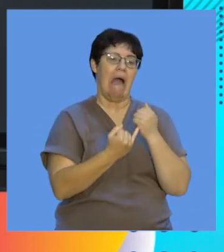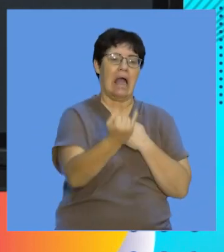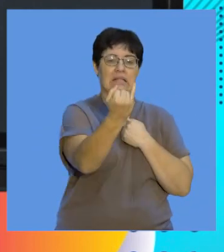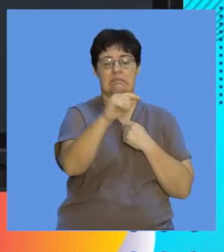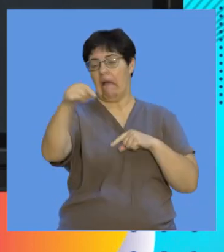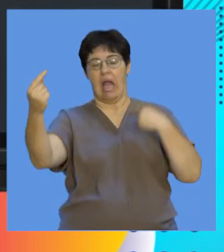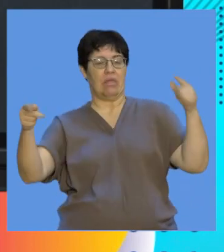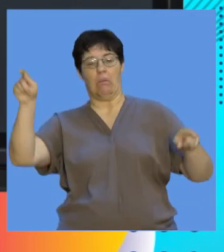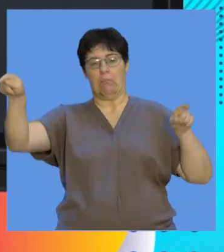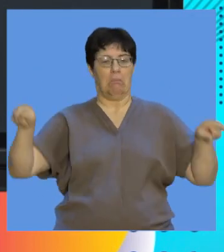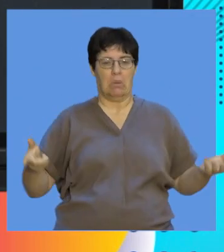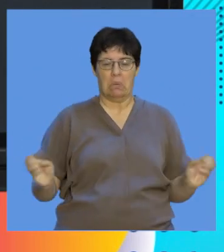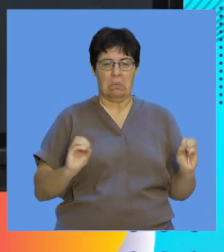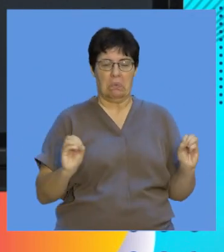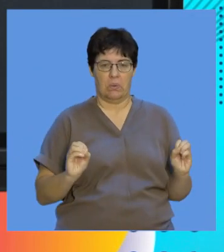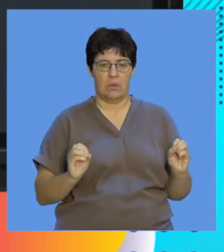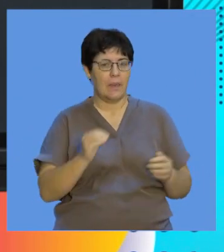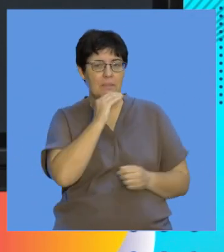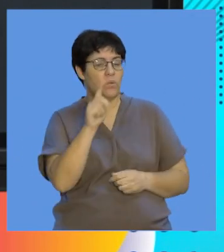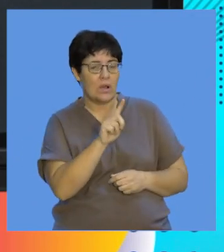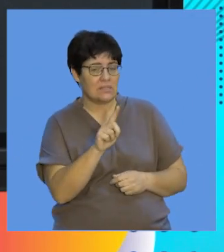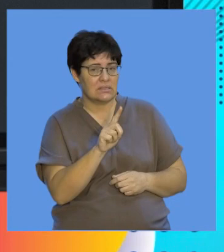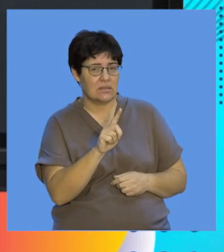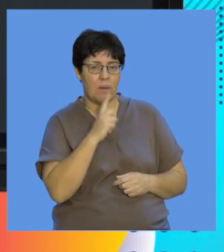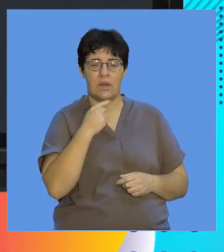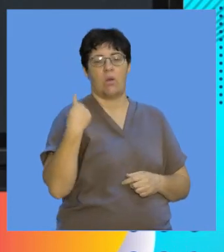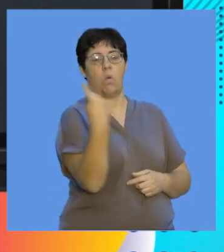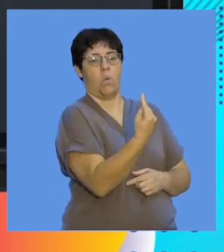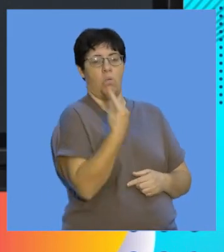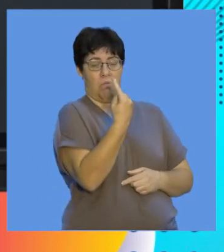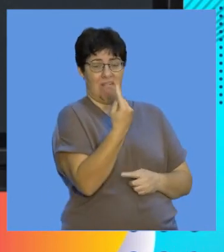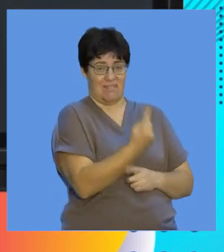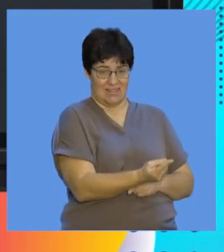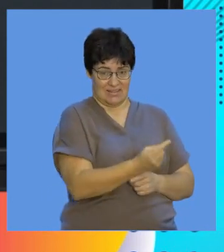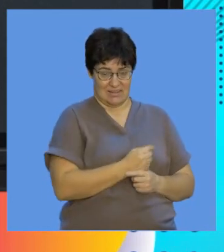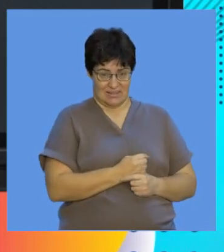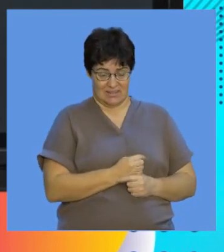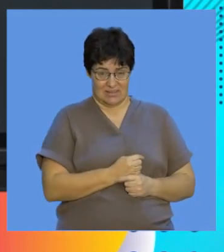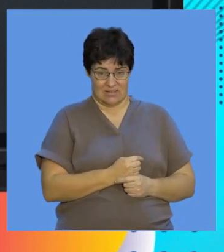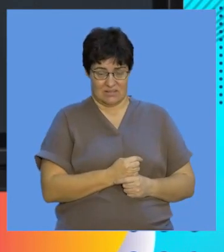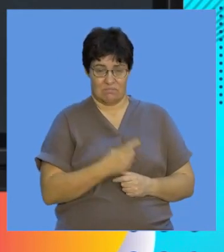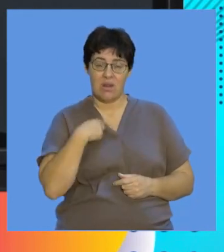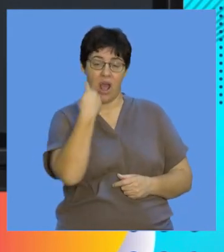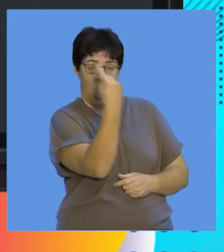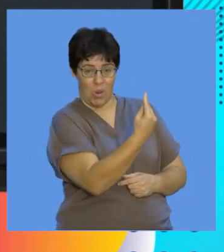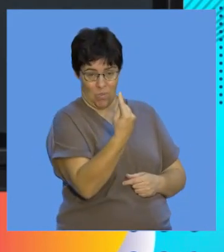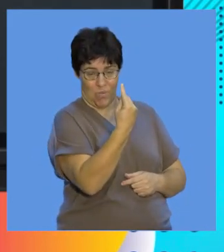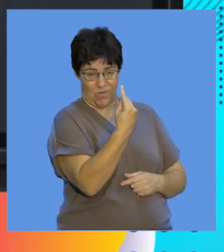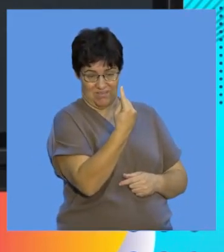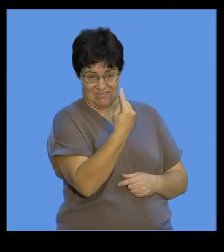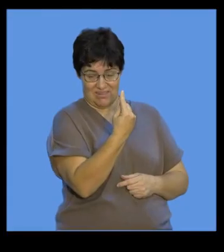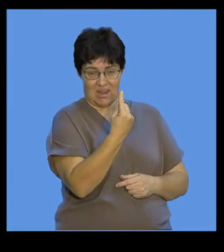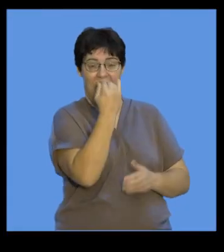isolated from everyone else. What do we mean? We mean they are on their own, okay? They're alone.